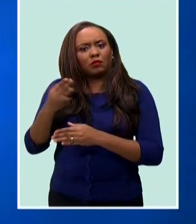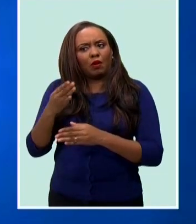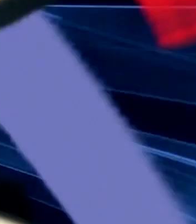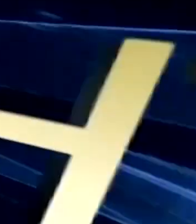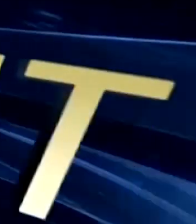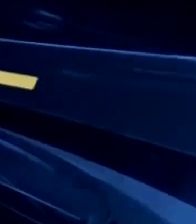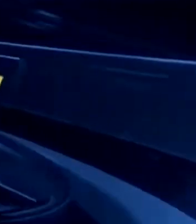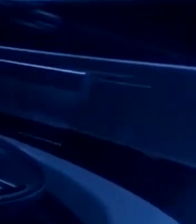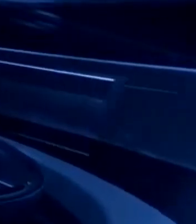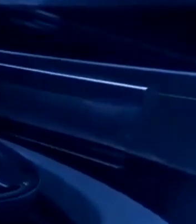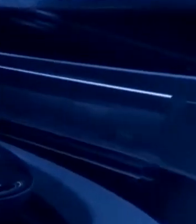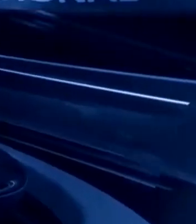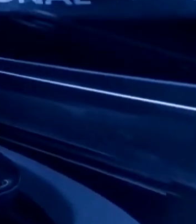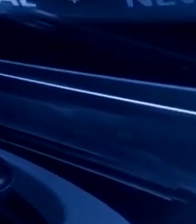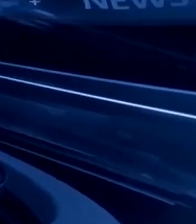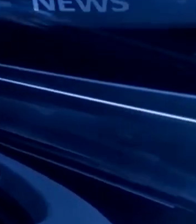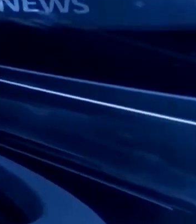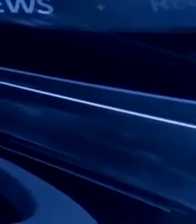opportunities.